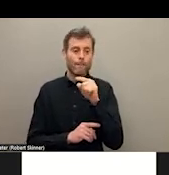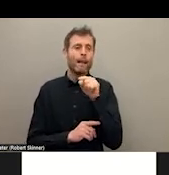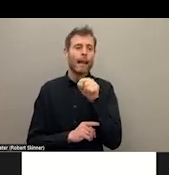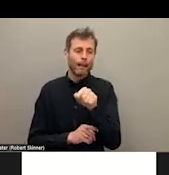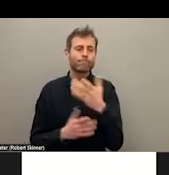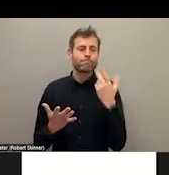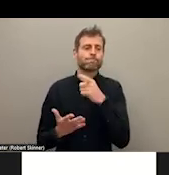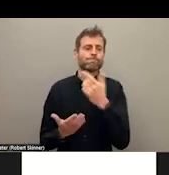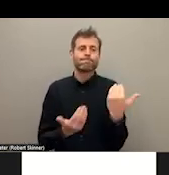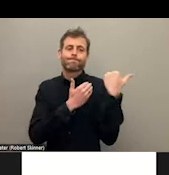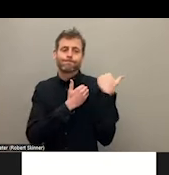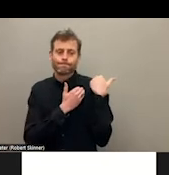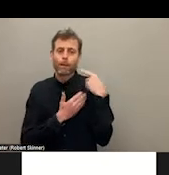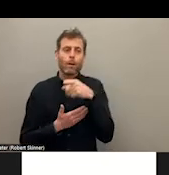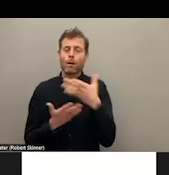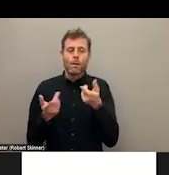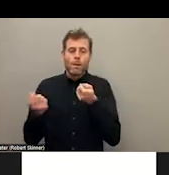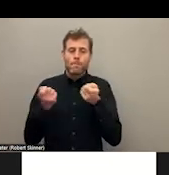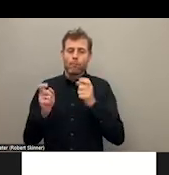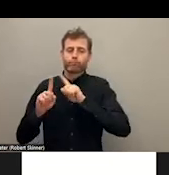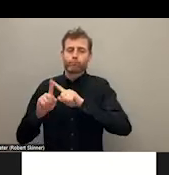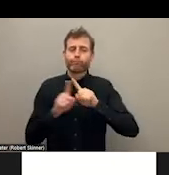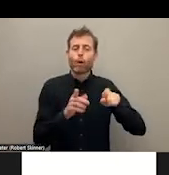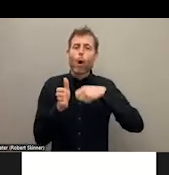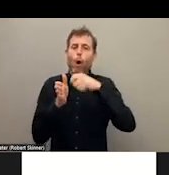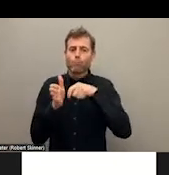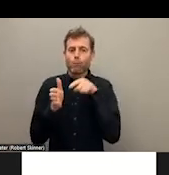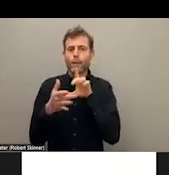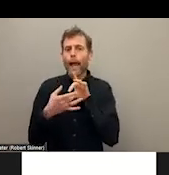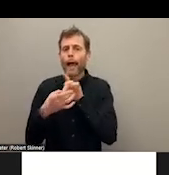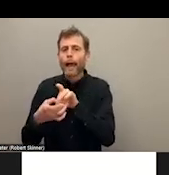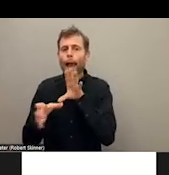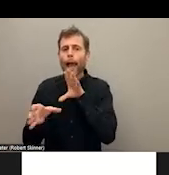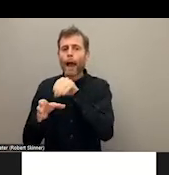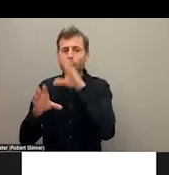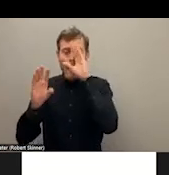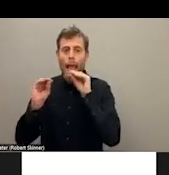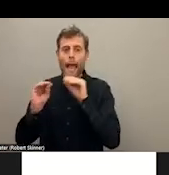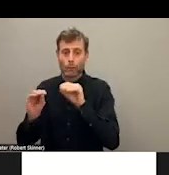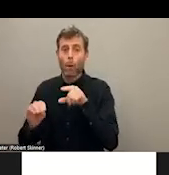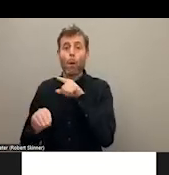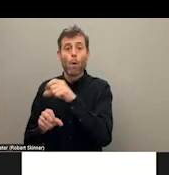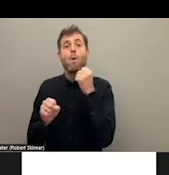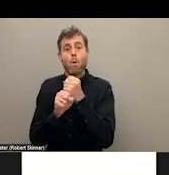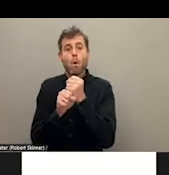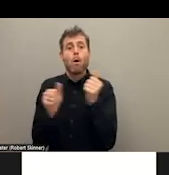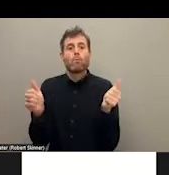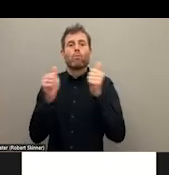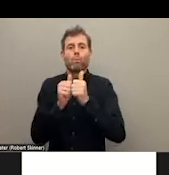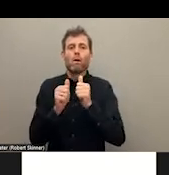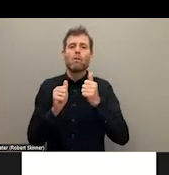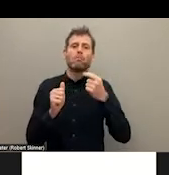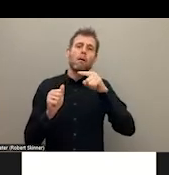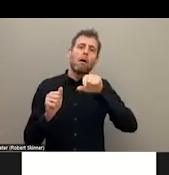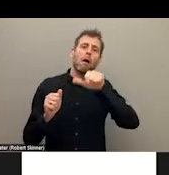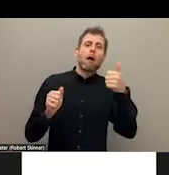inclusive education in partnership with organizations like Save the Children. He's blind and has a lived experience of how ICT